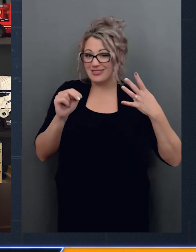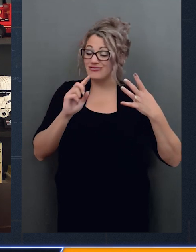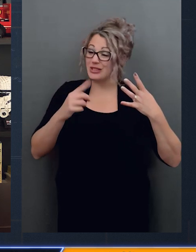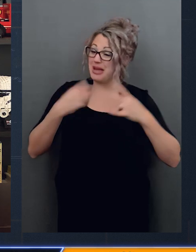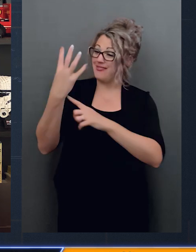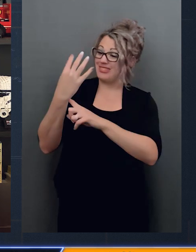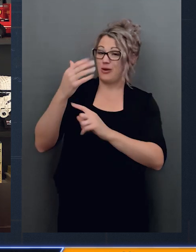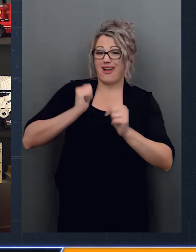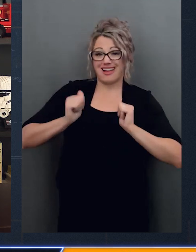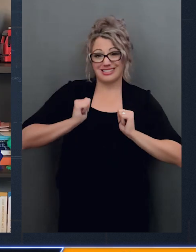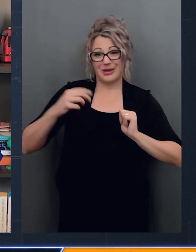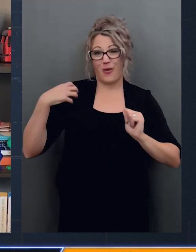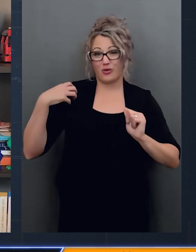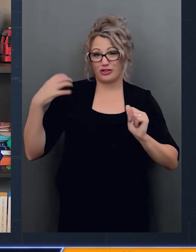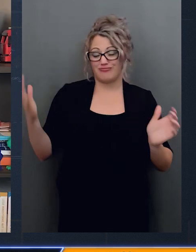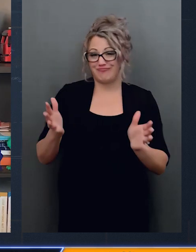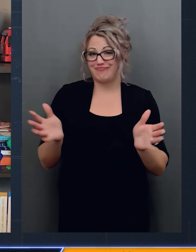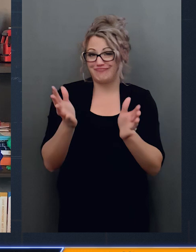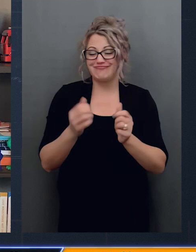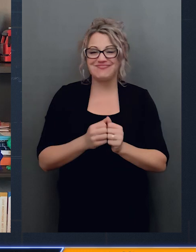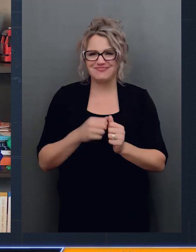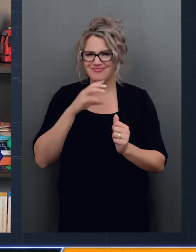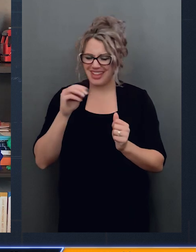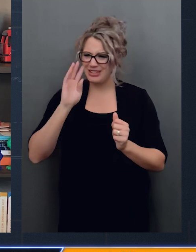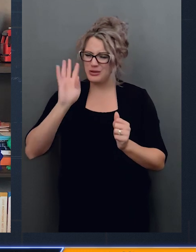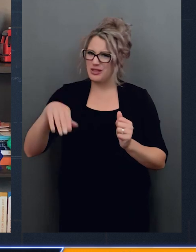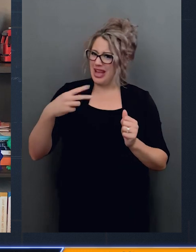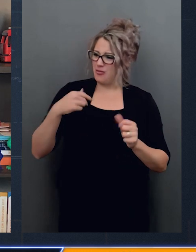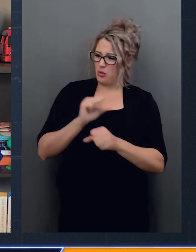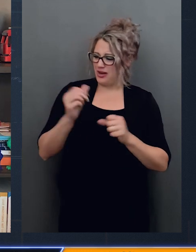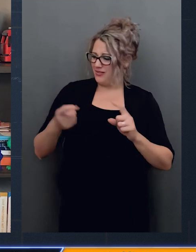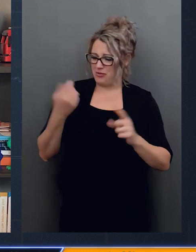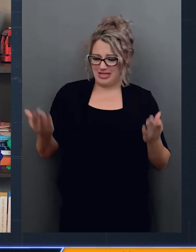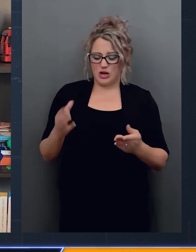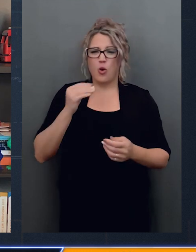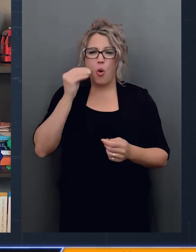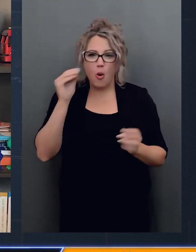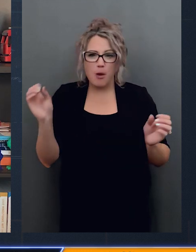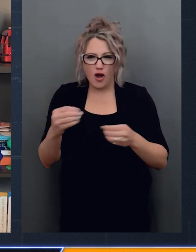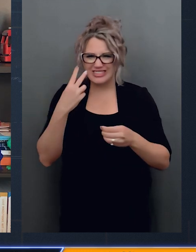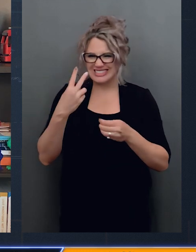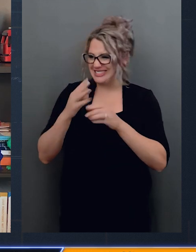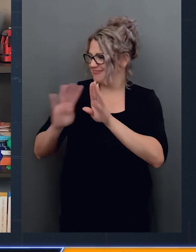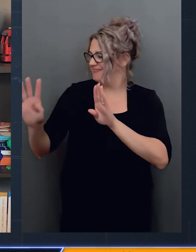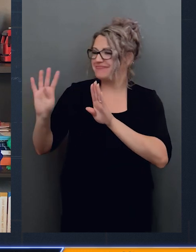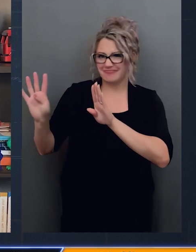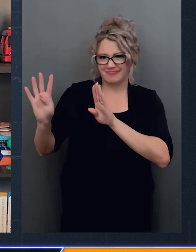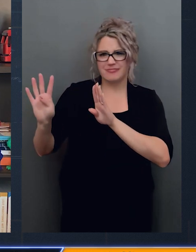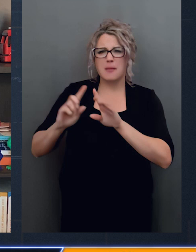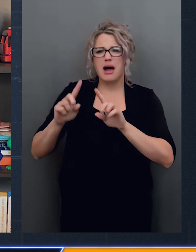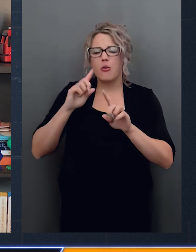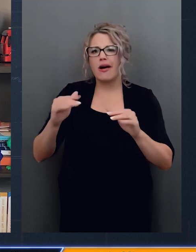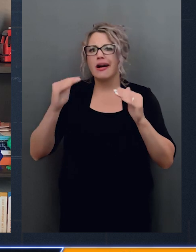video and my acting coach. Other great news, I've been kind of working from this improvised home office for a while. I really want to do an awesome